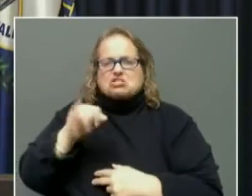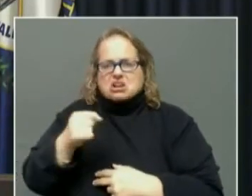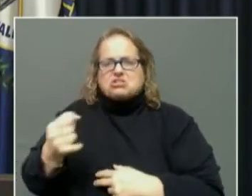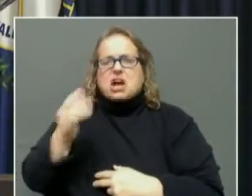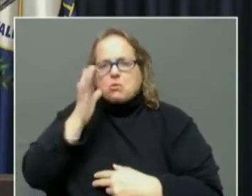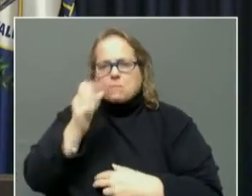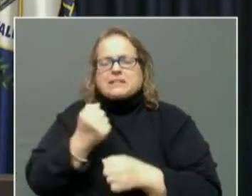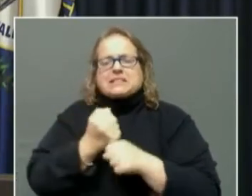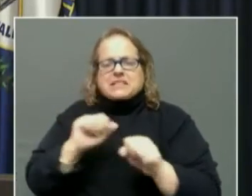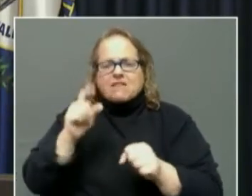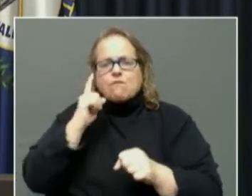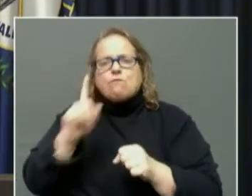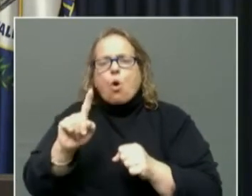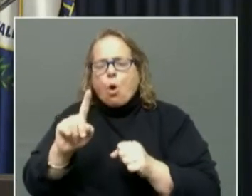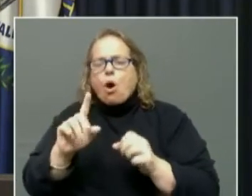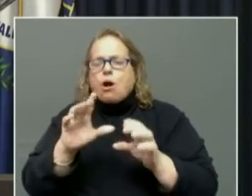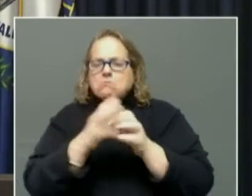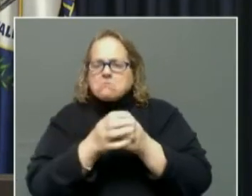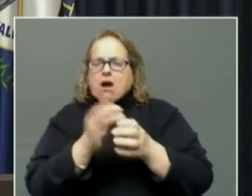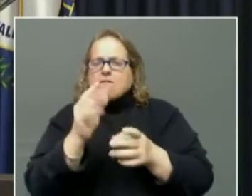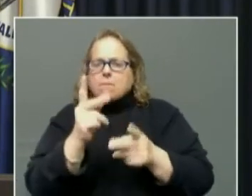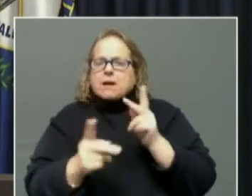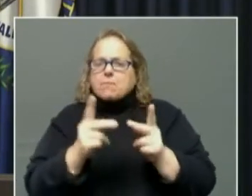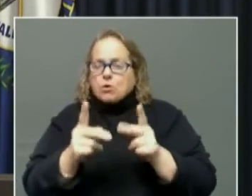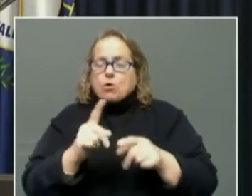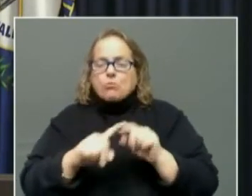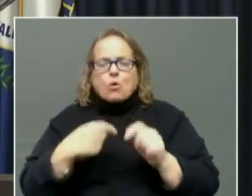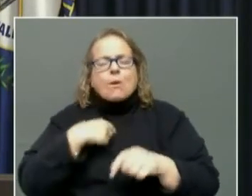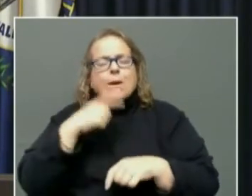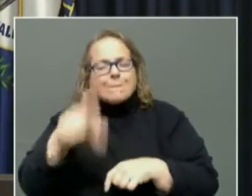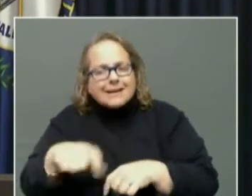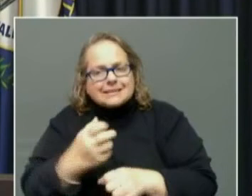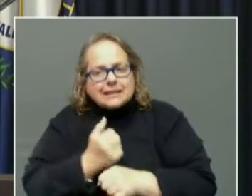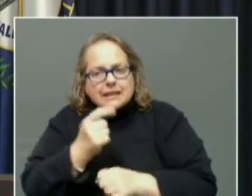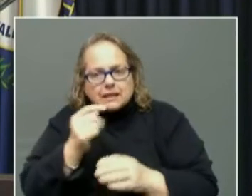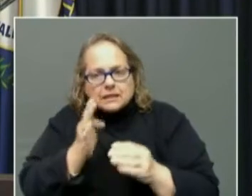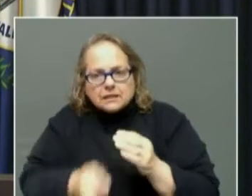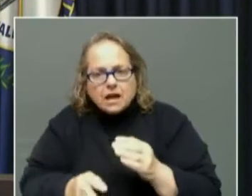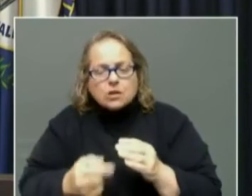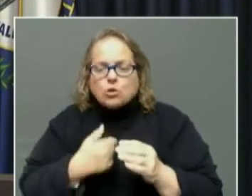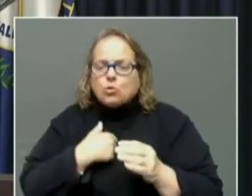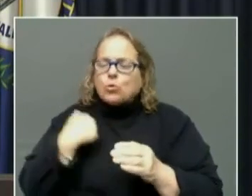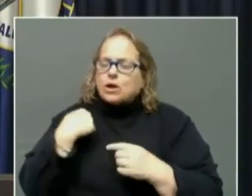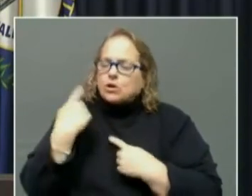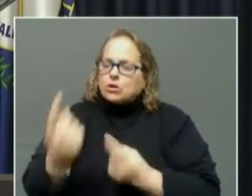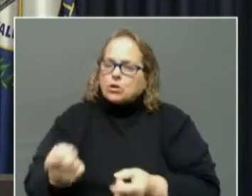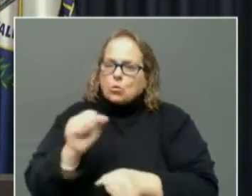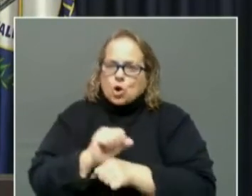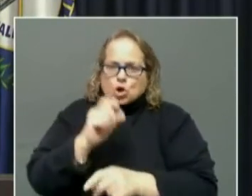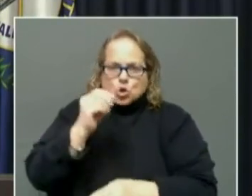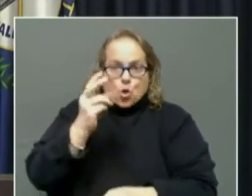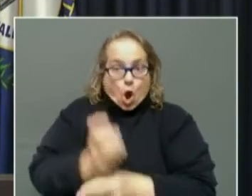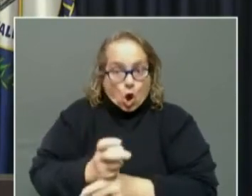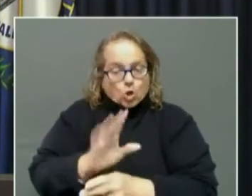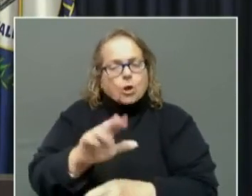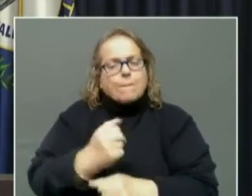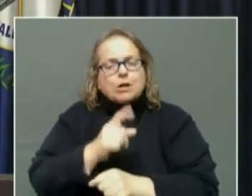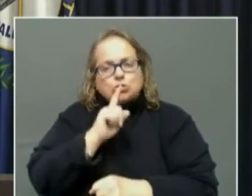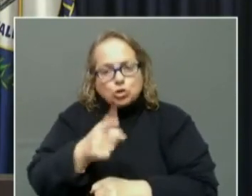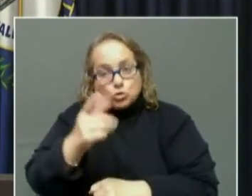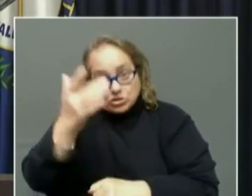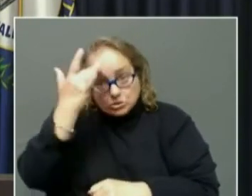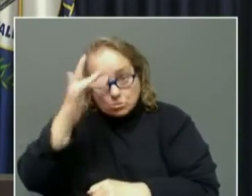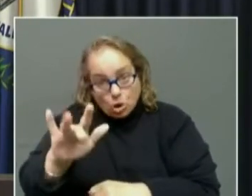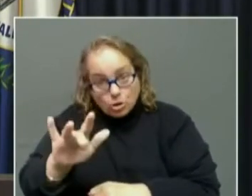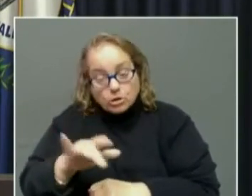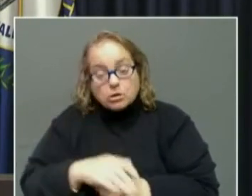of the population. We've just got to get it done. We've come too far. So let's make sure, again, that we're smart about this, that